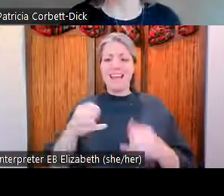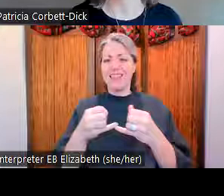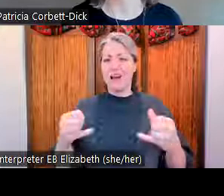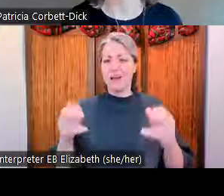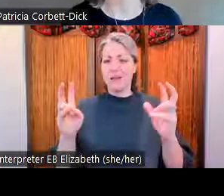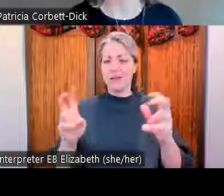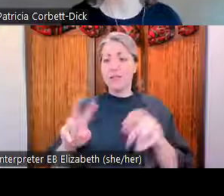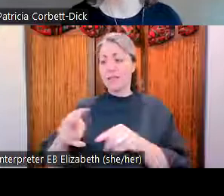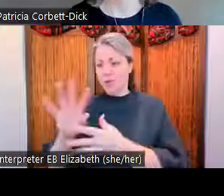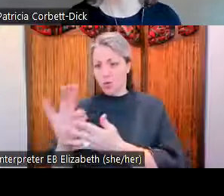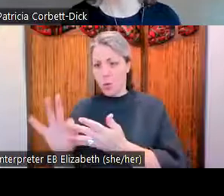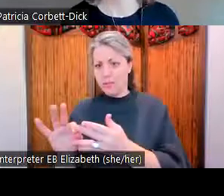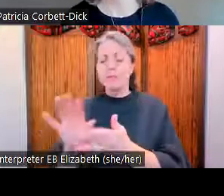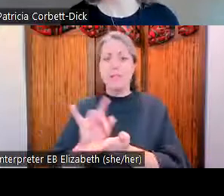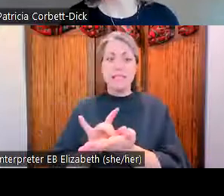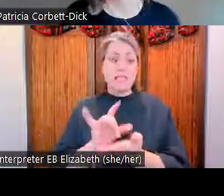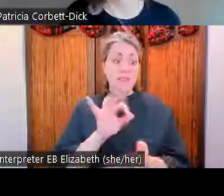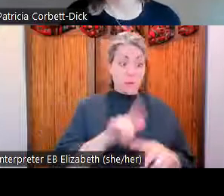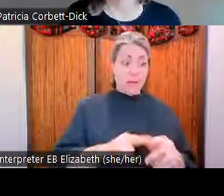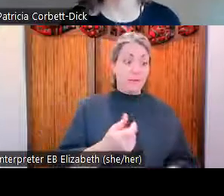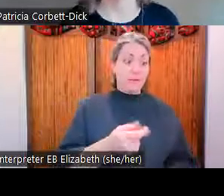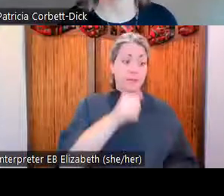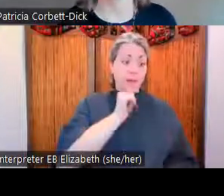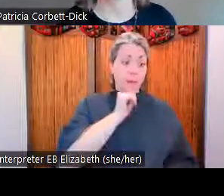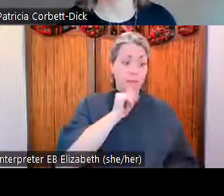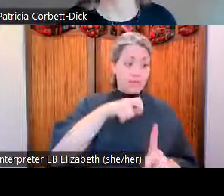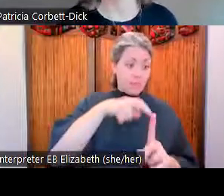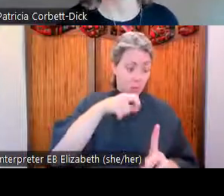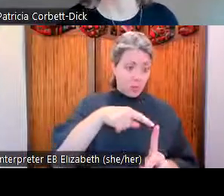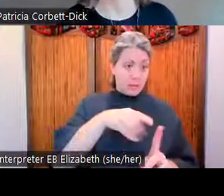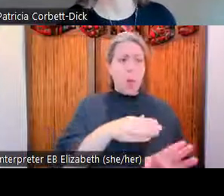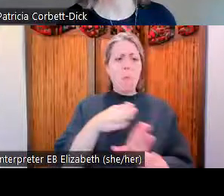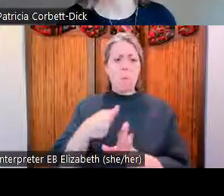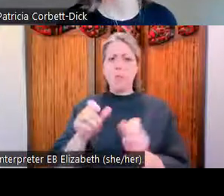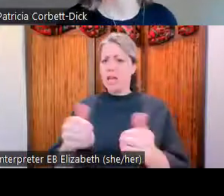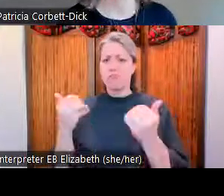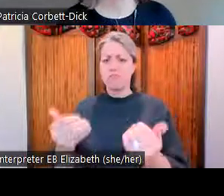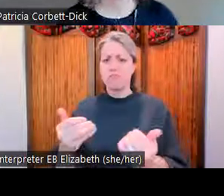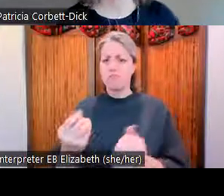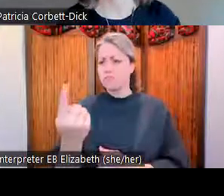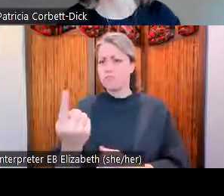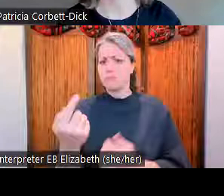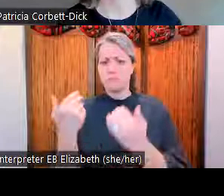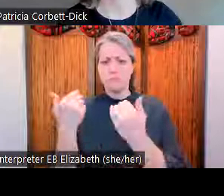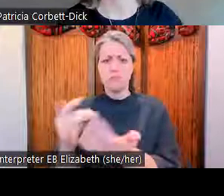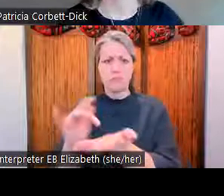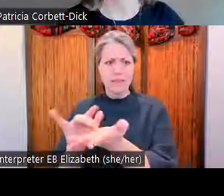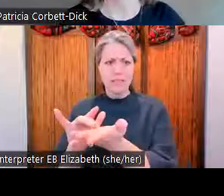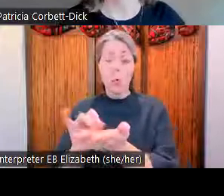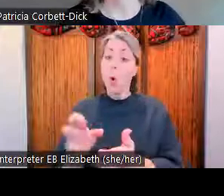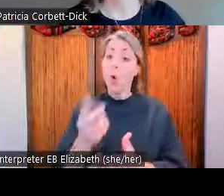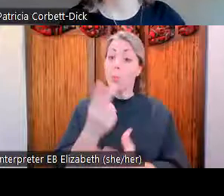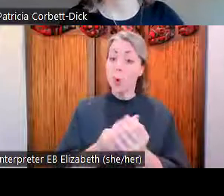who can't take stimulants, they can be used as single agents or can be used in combination with a